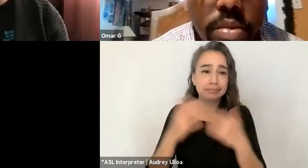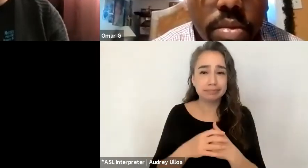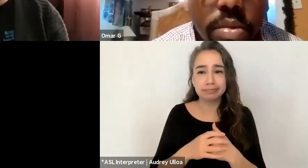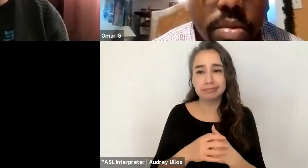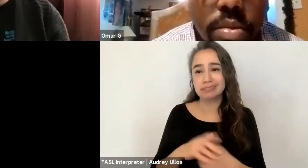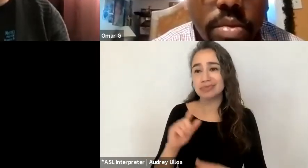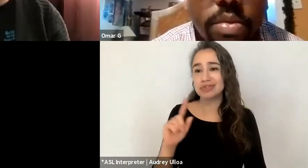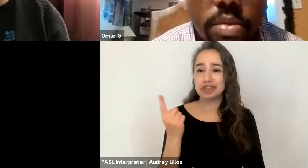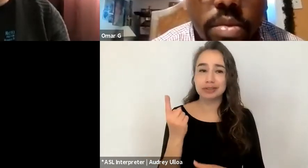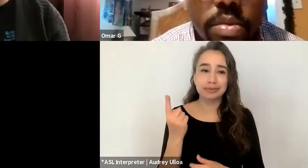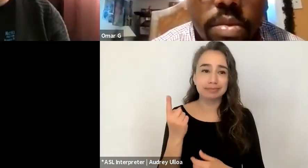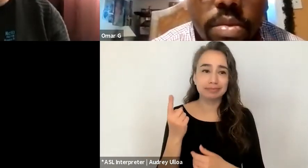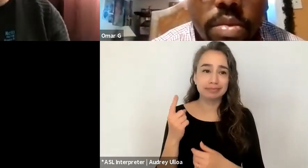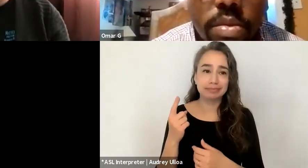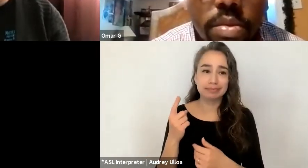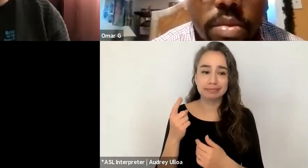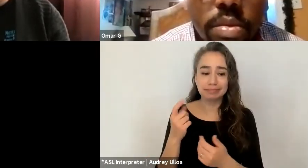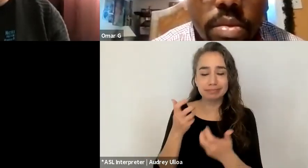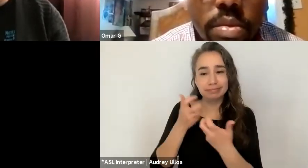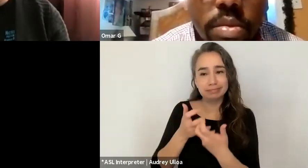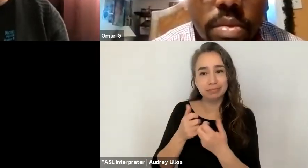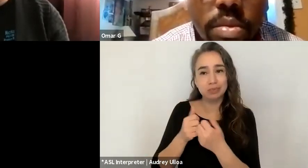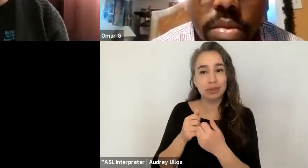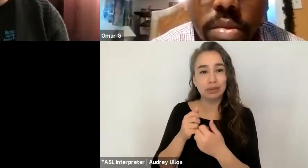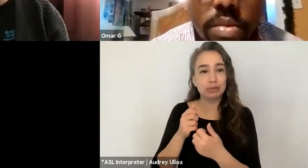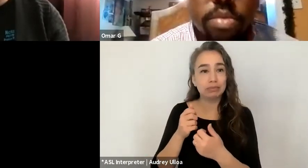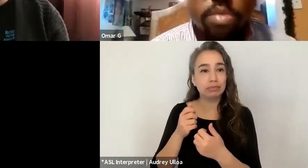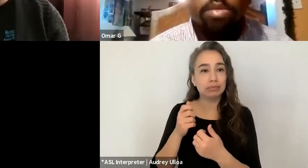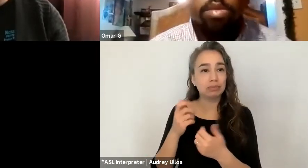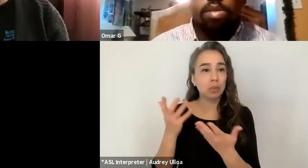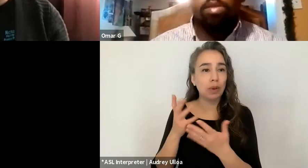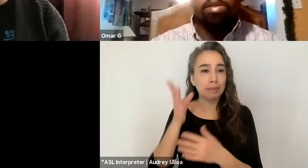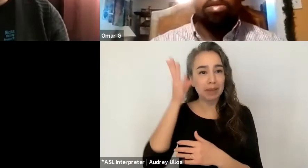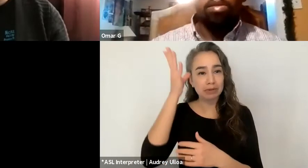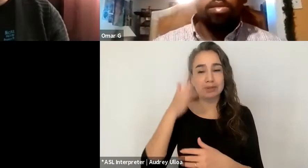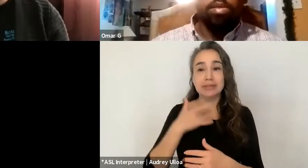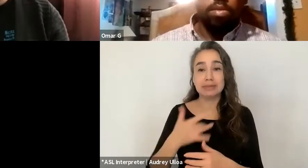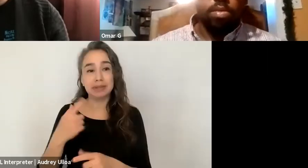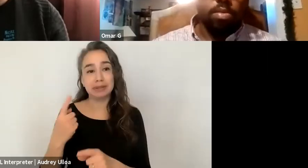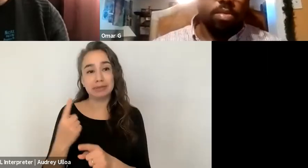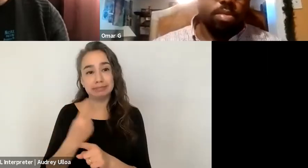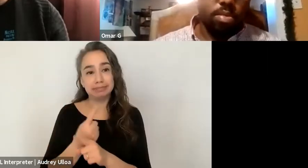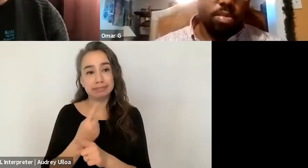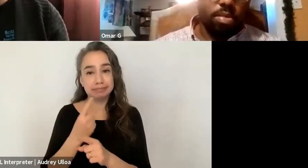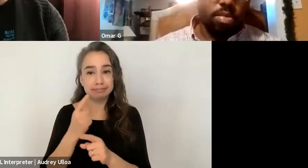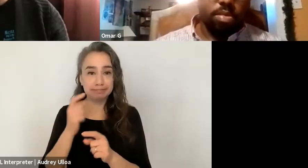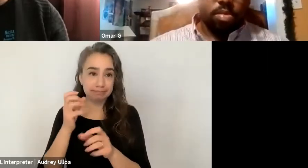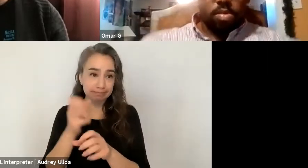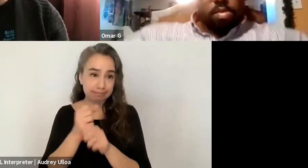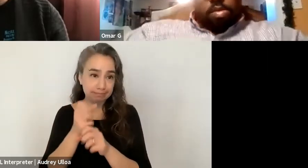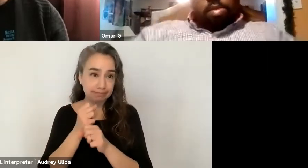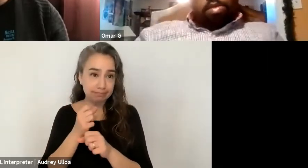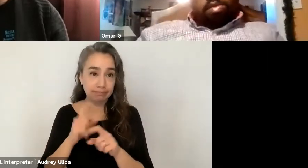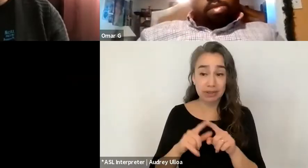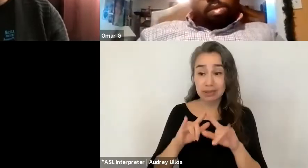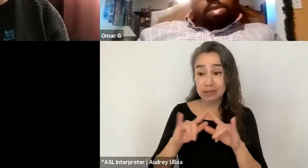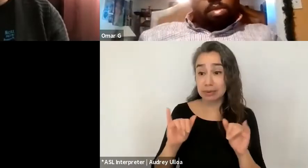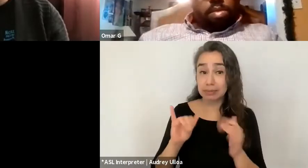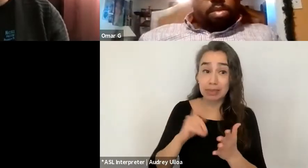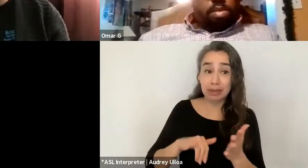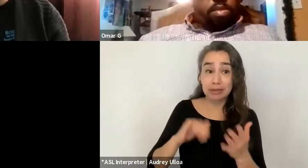just in line with parents, what parents are typically hearing, but at the same time, that's the information that they're